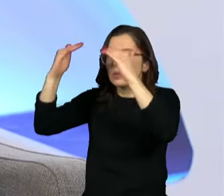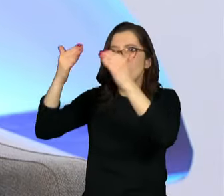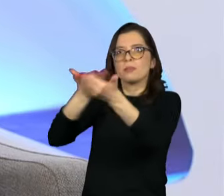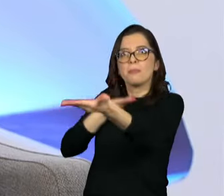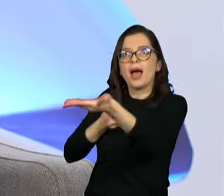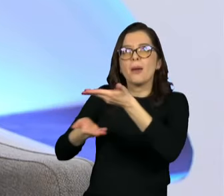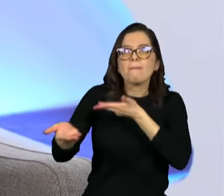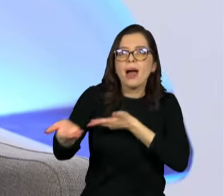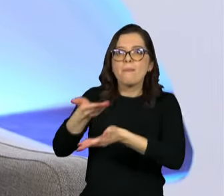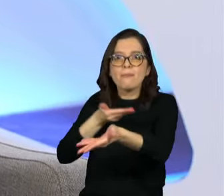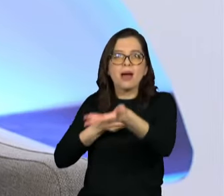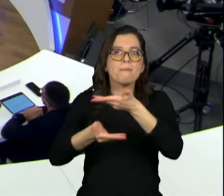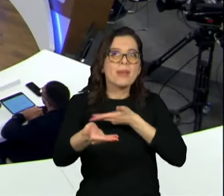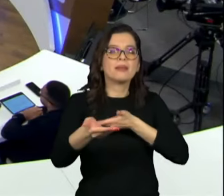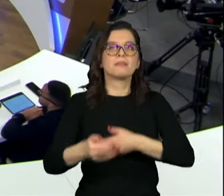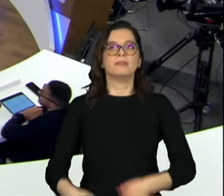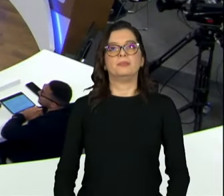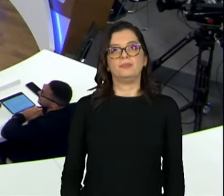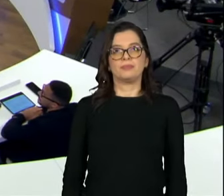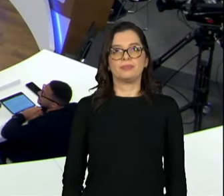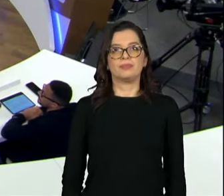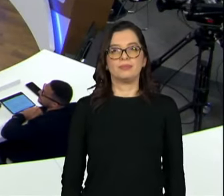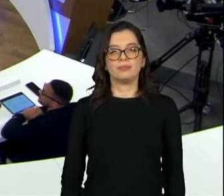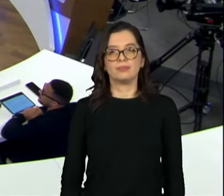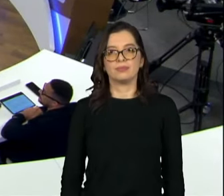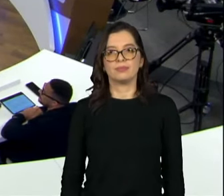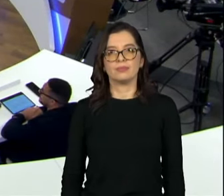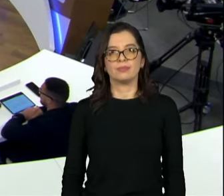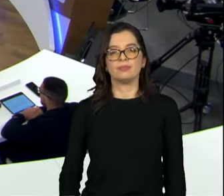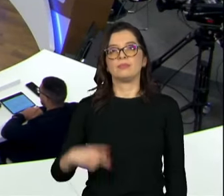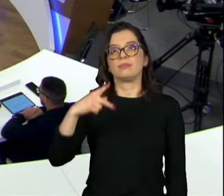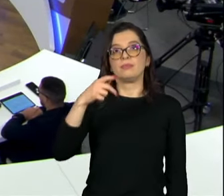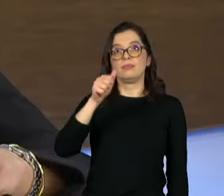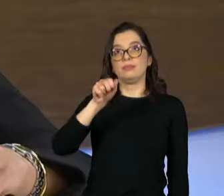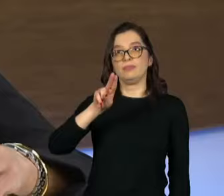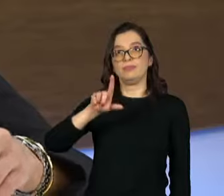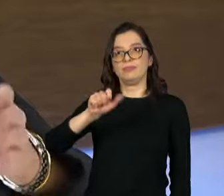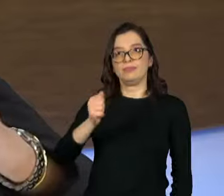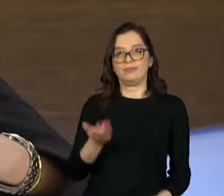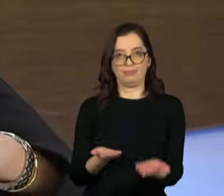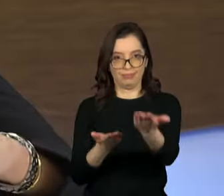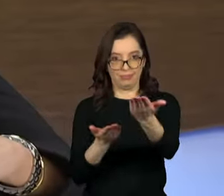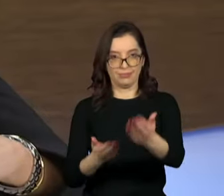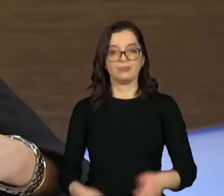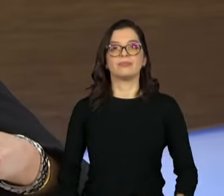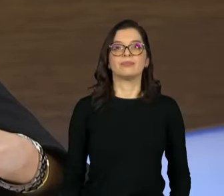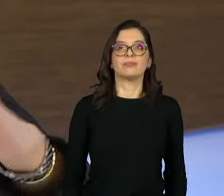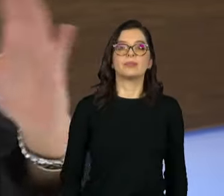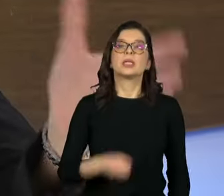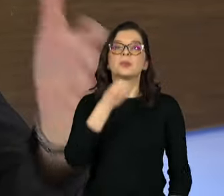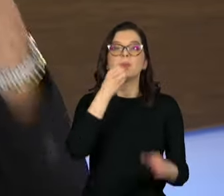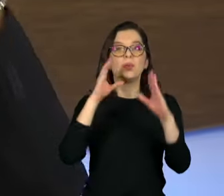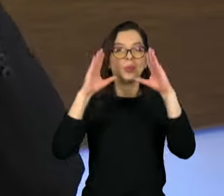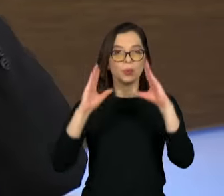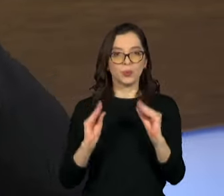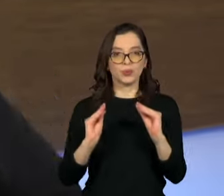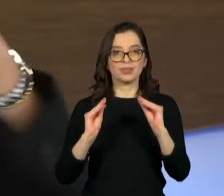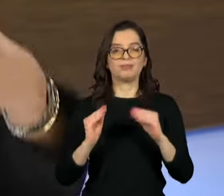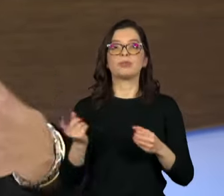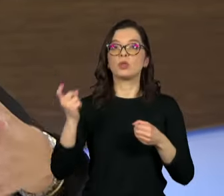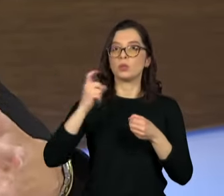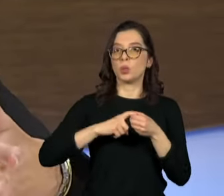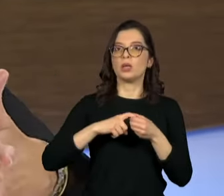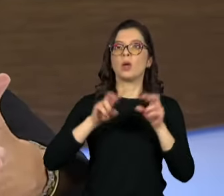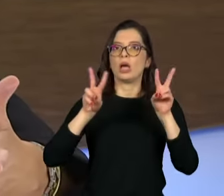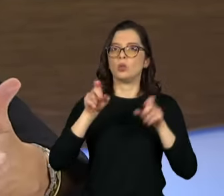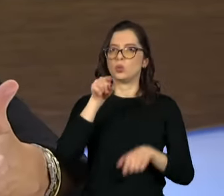mutual respect. Paula, por favor. Boa noite, professor. Eu queria seguir pouco nesse tema e resgatar algo que